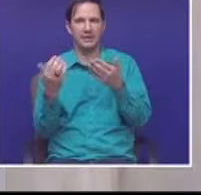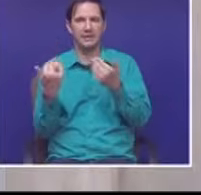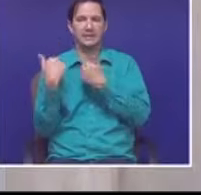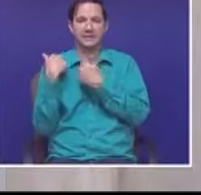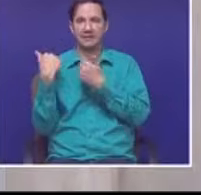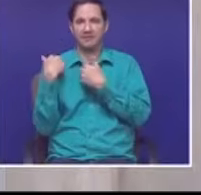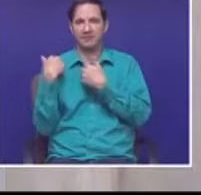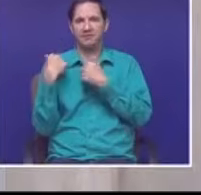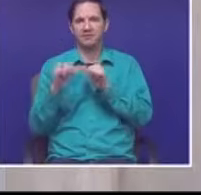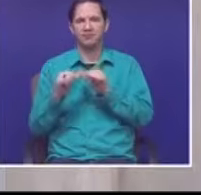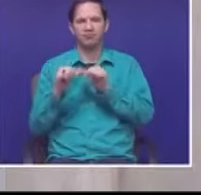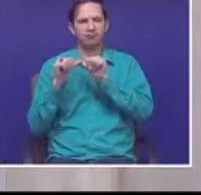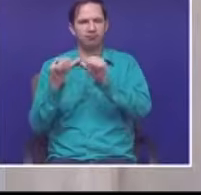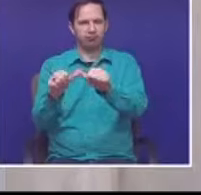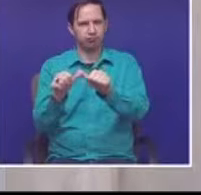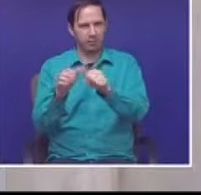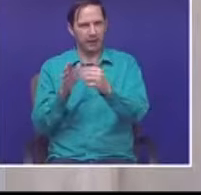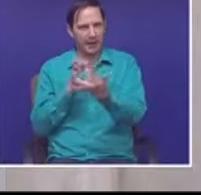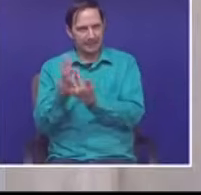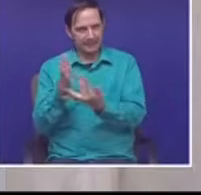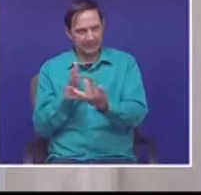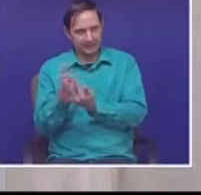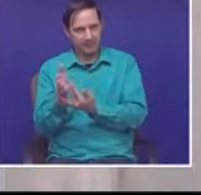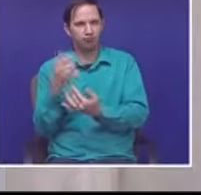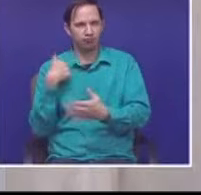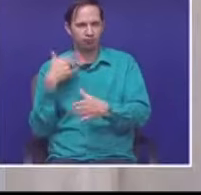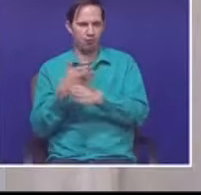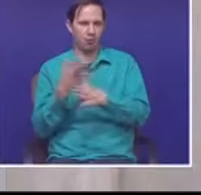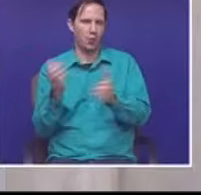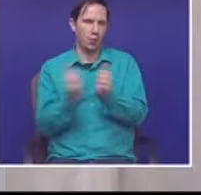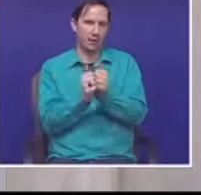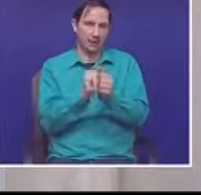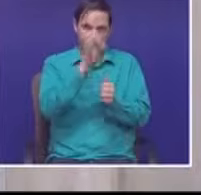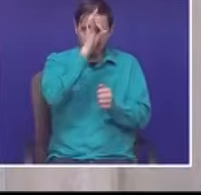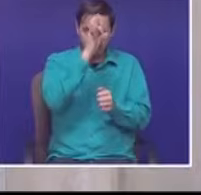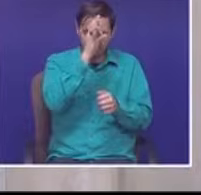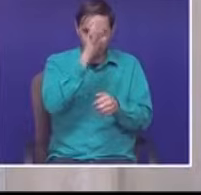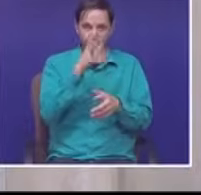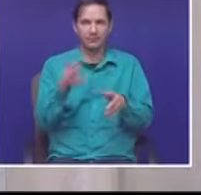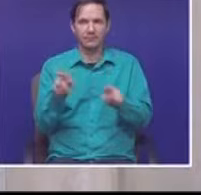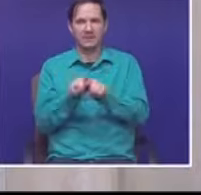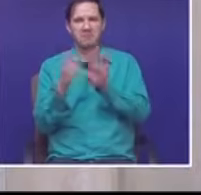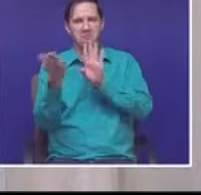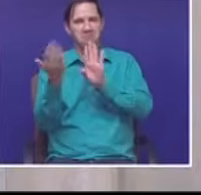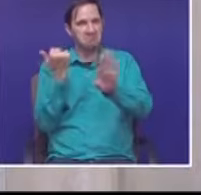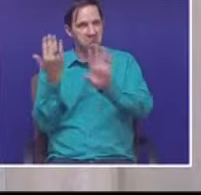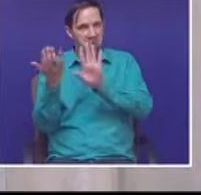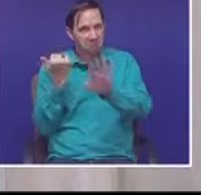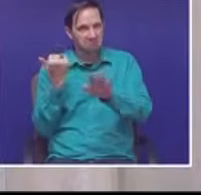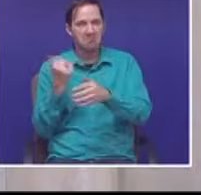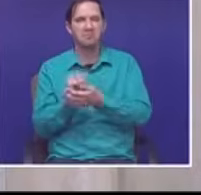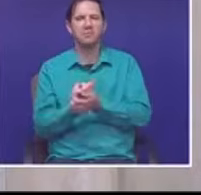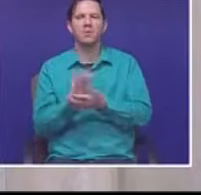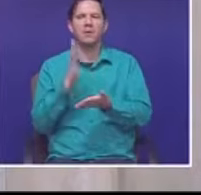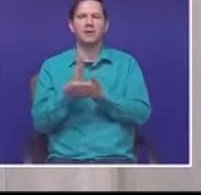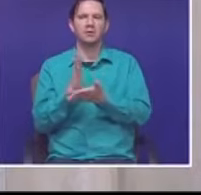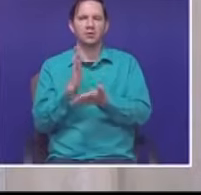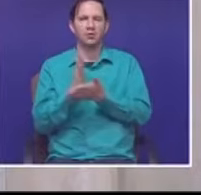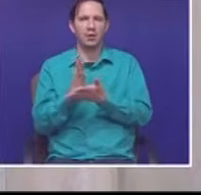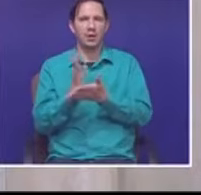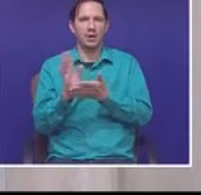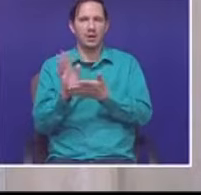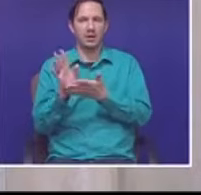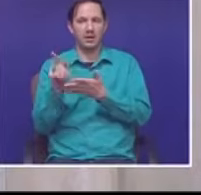working with the transport and law enforcement agencies, including Road Traffic Management Corporation, to strengthen